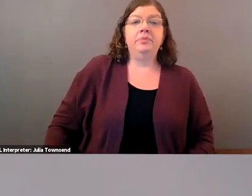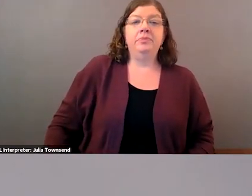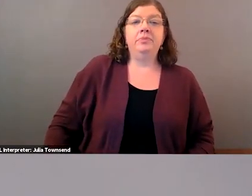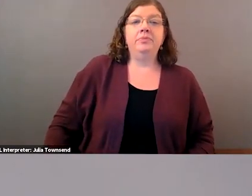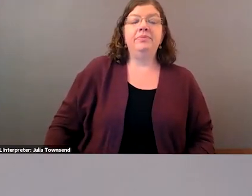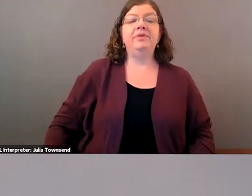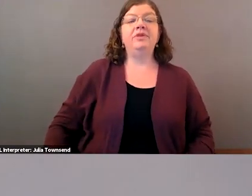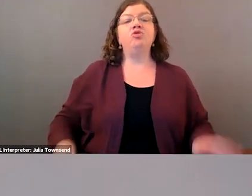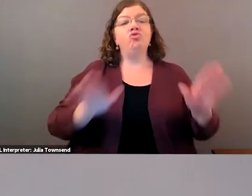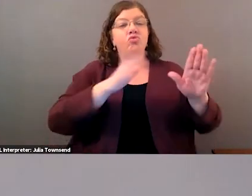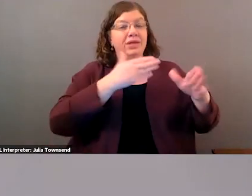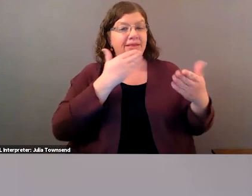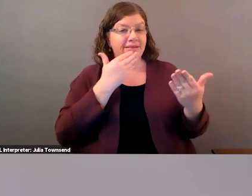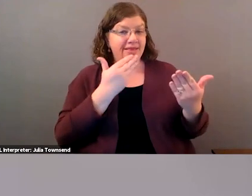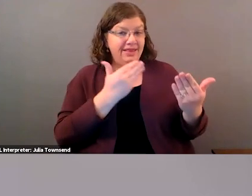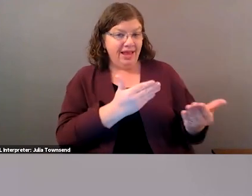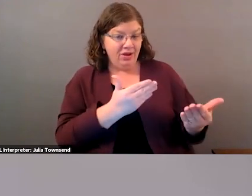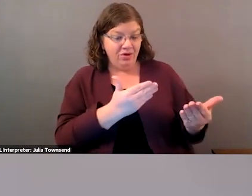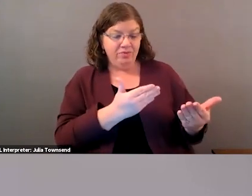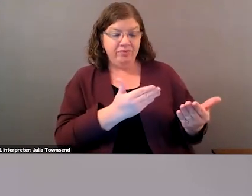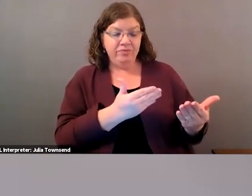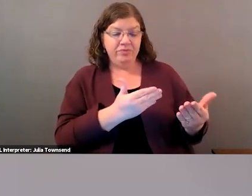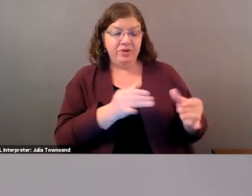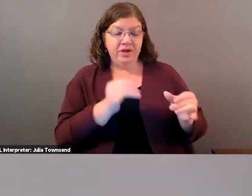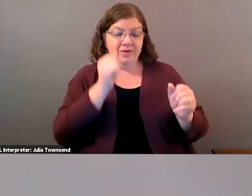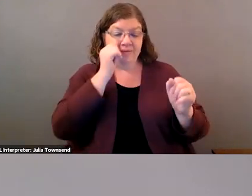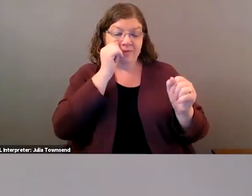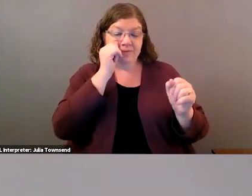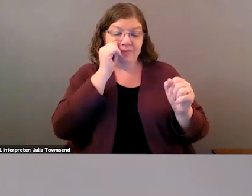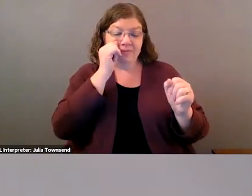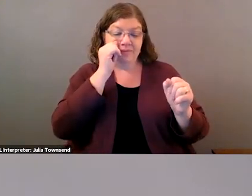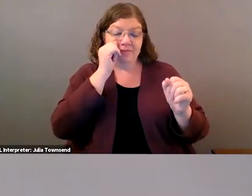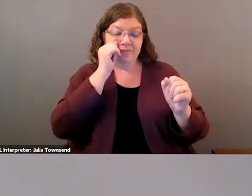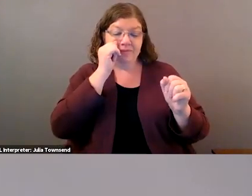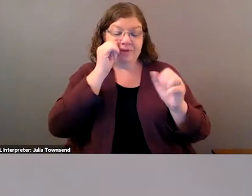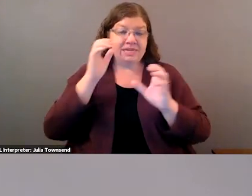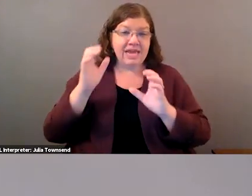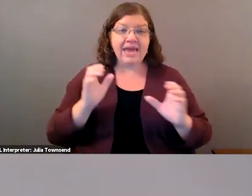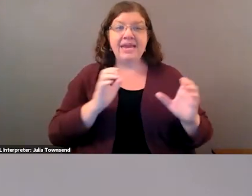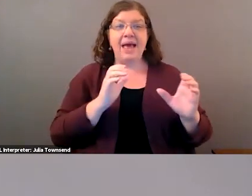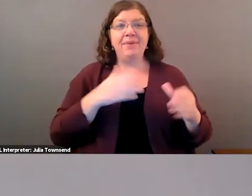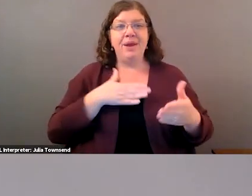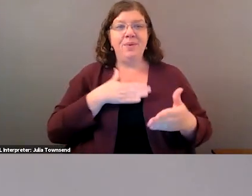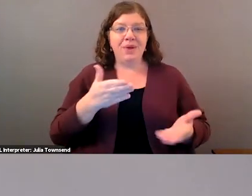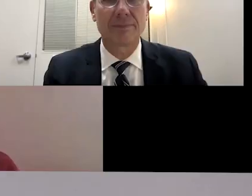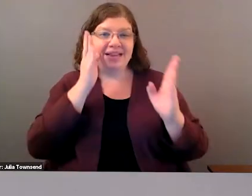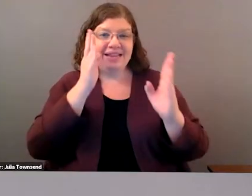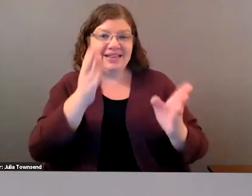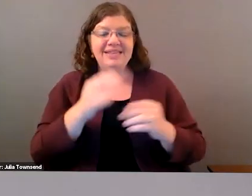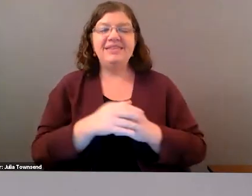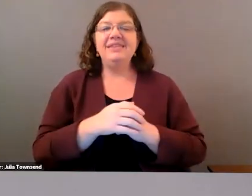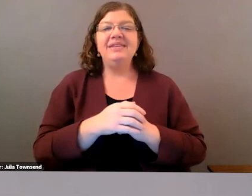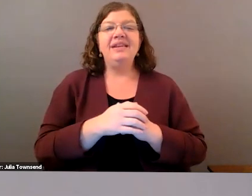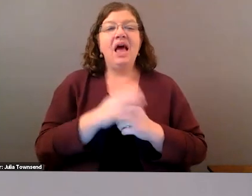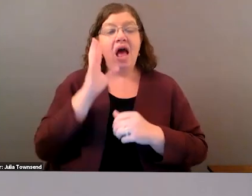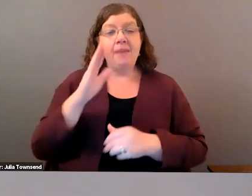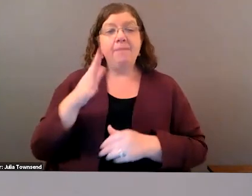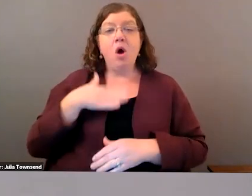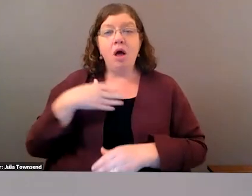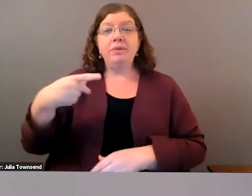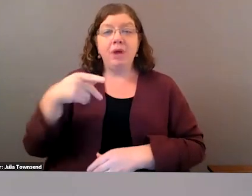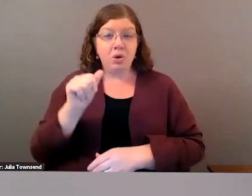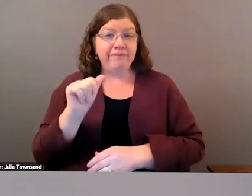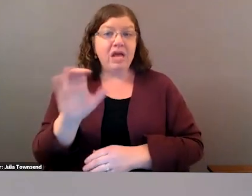Great, thank you for staying up and being willing to listen. So I'm on the Parent Advisory Committee, and